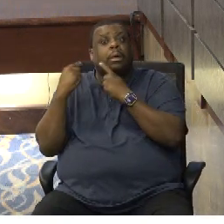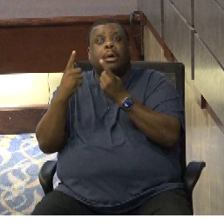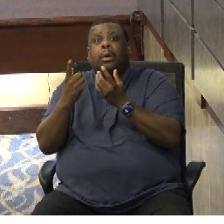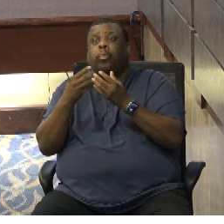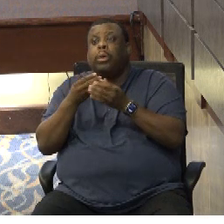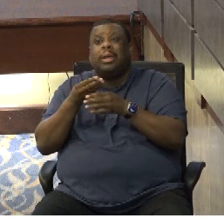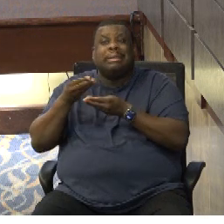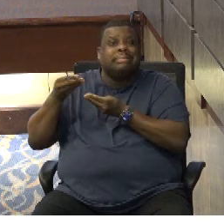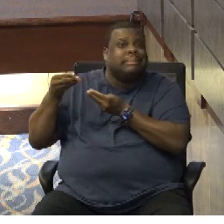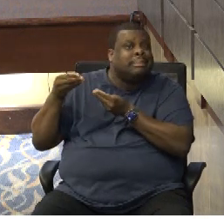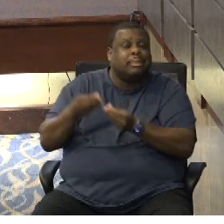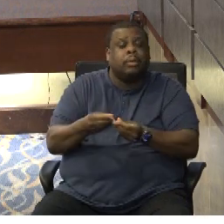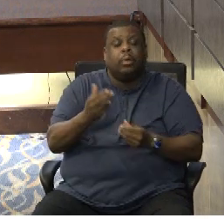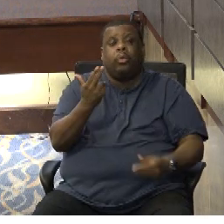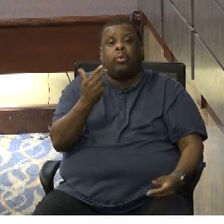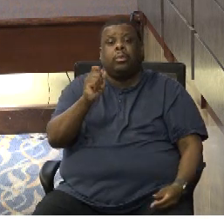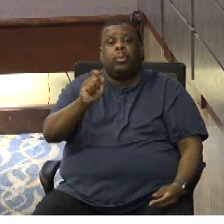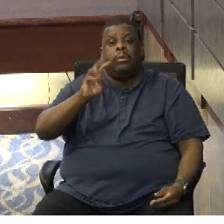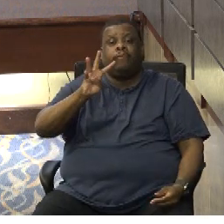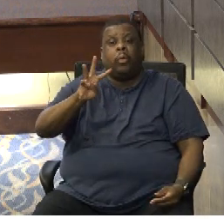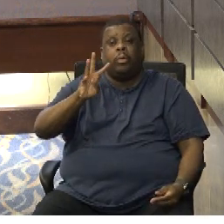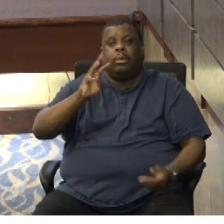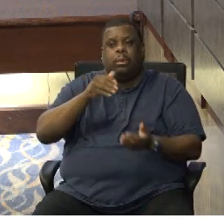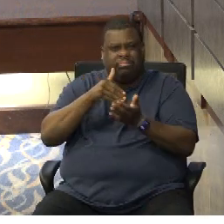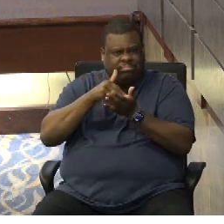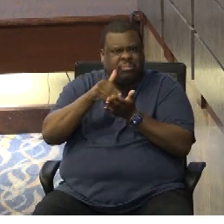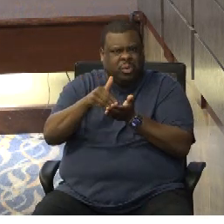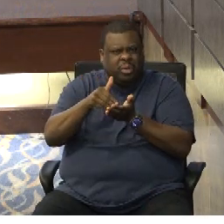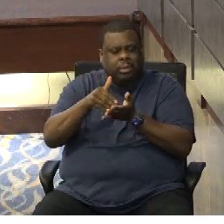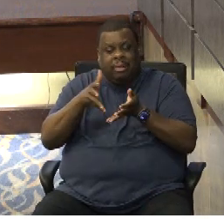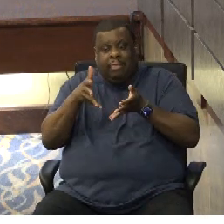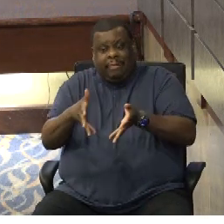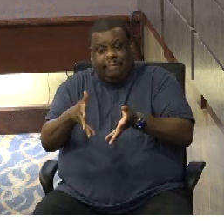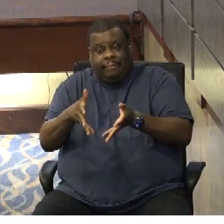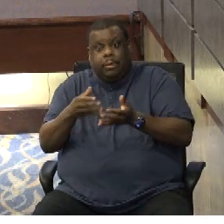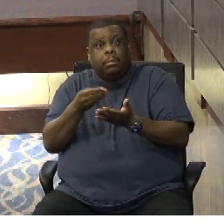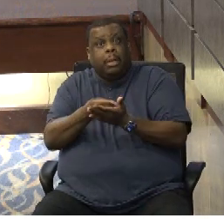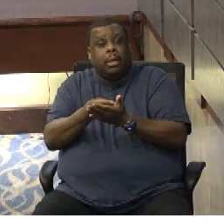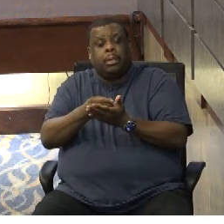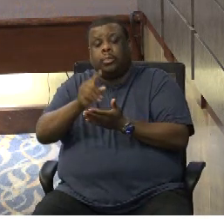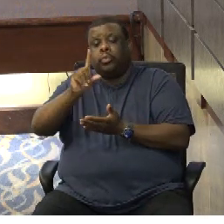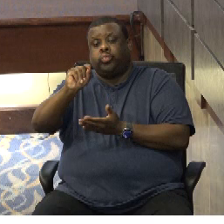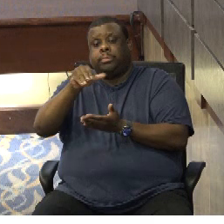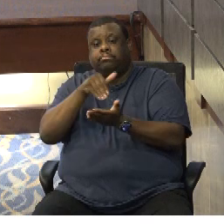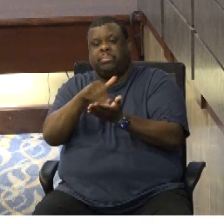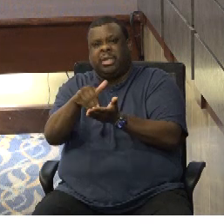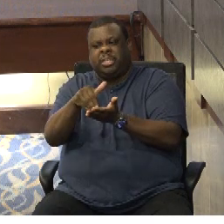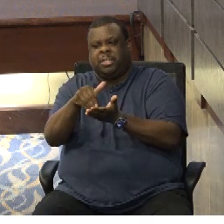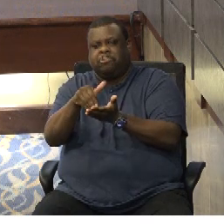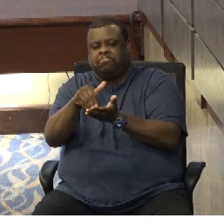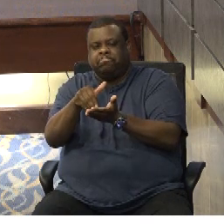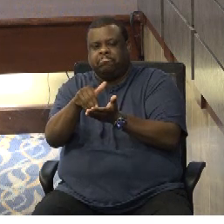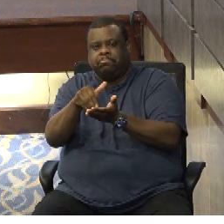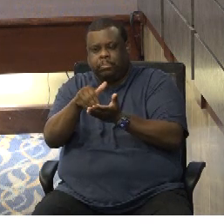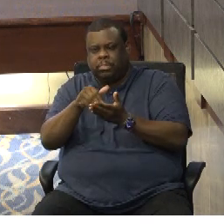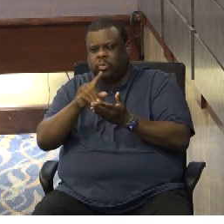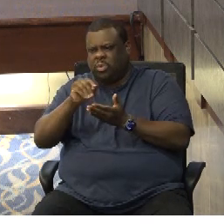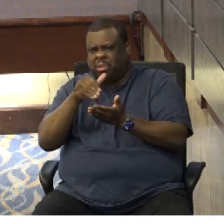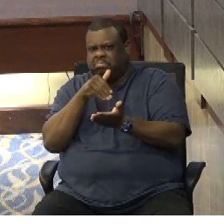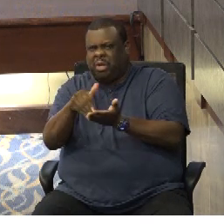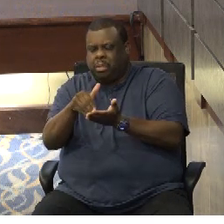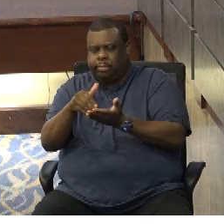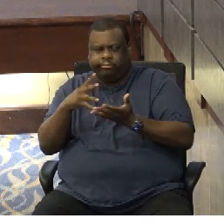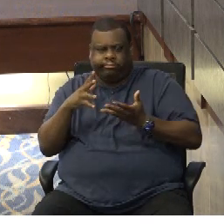encumbered $14.4 million of it, leaving about $20 million that's not been committed or